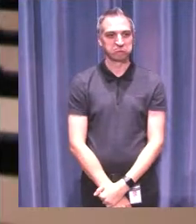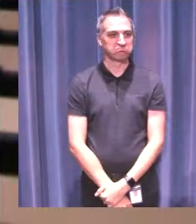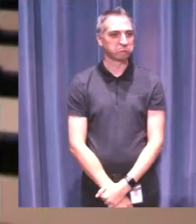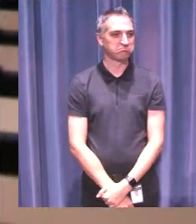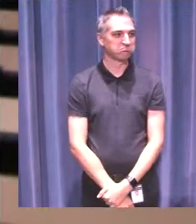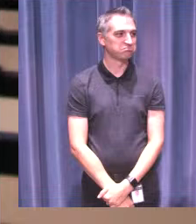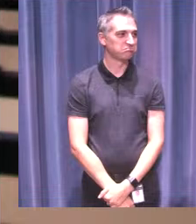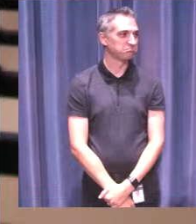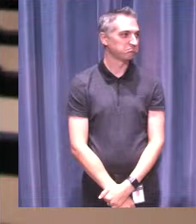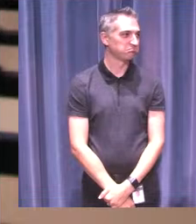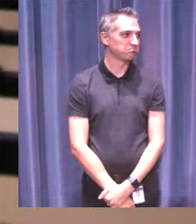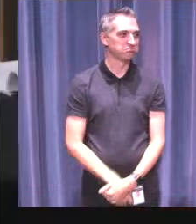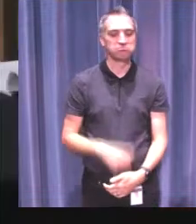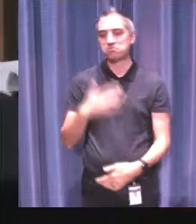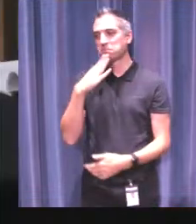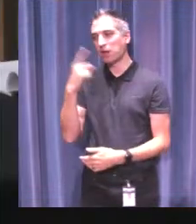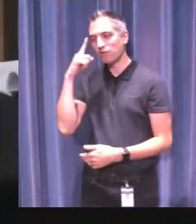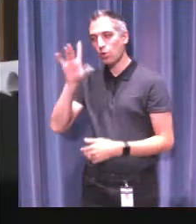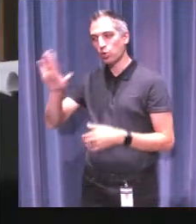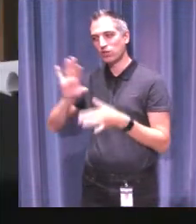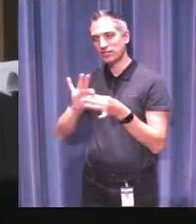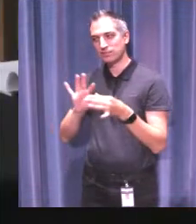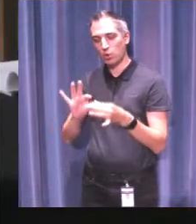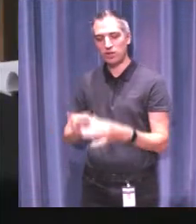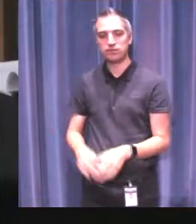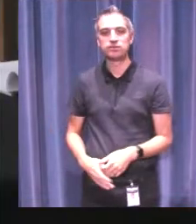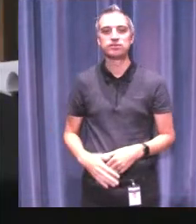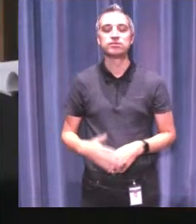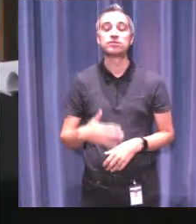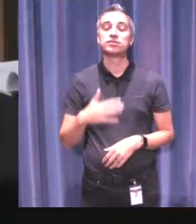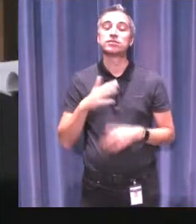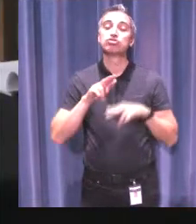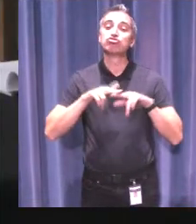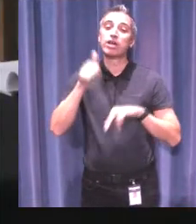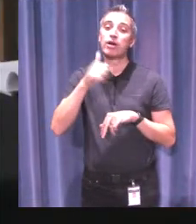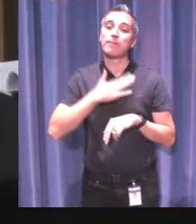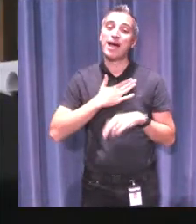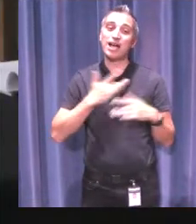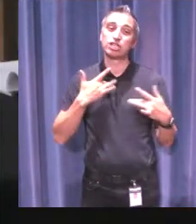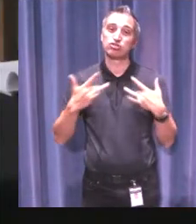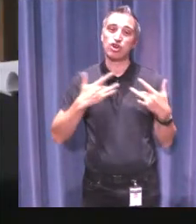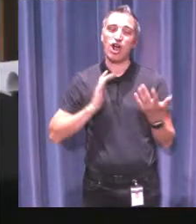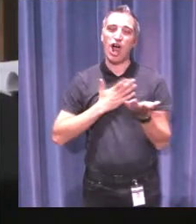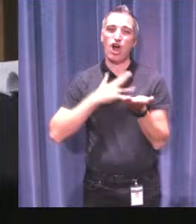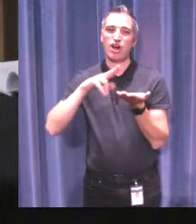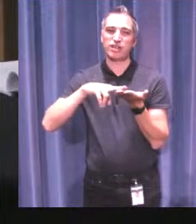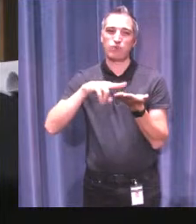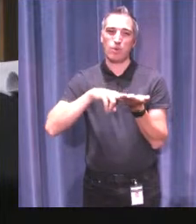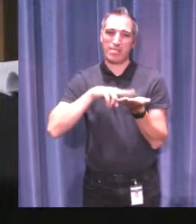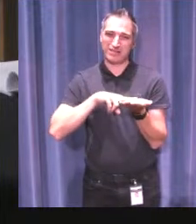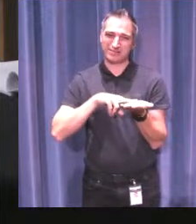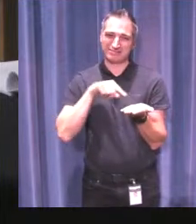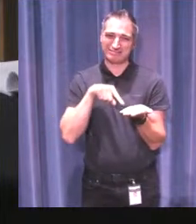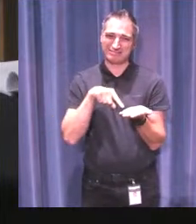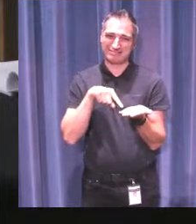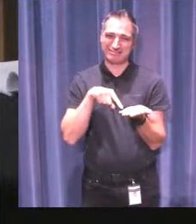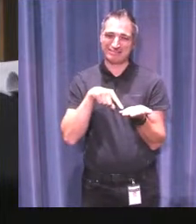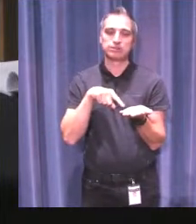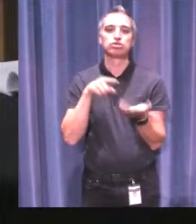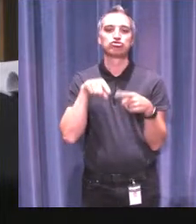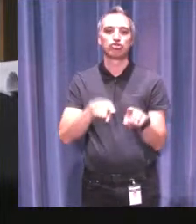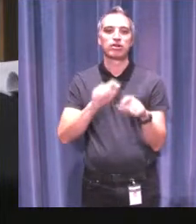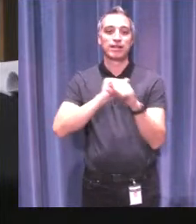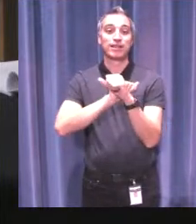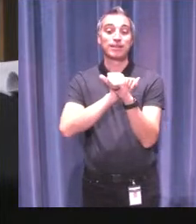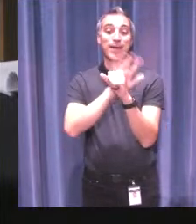Thank good you news. for that testimony. My concern, currently our enrollment is up. We had, during the